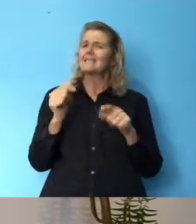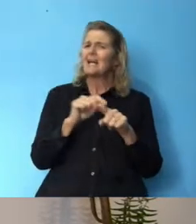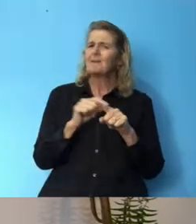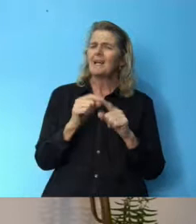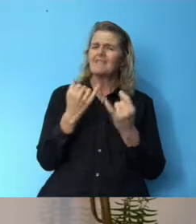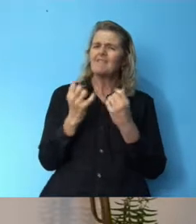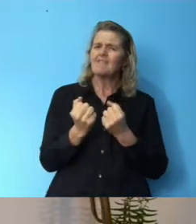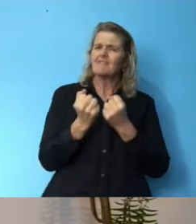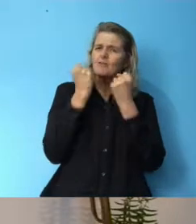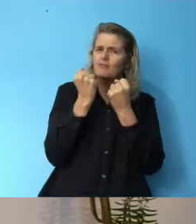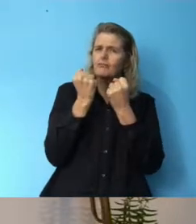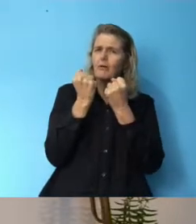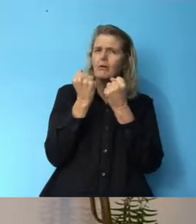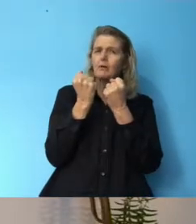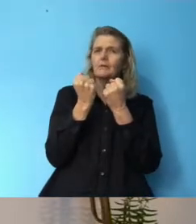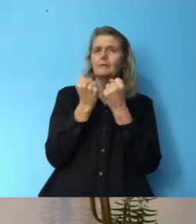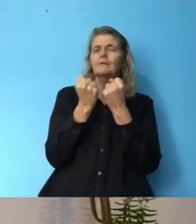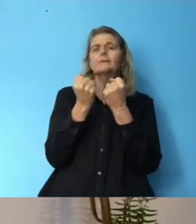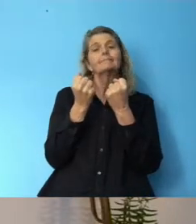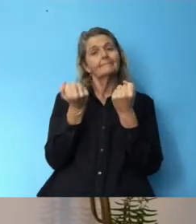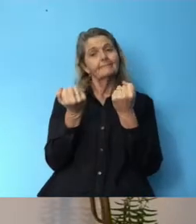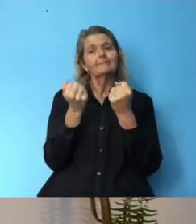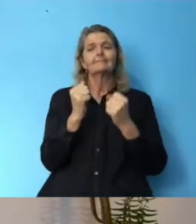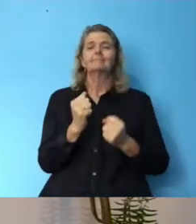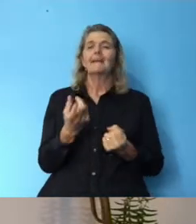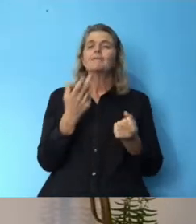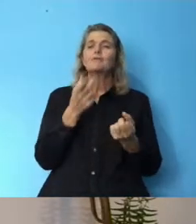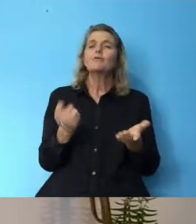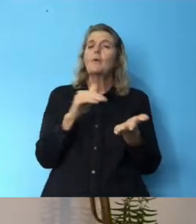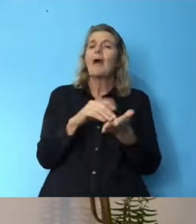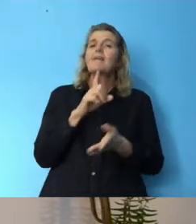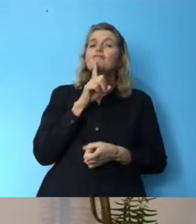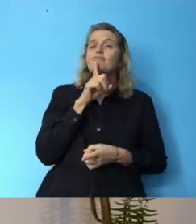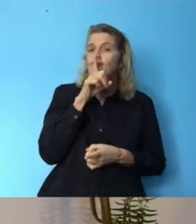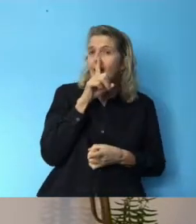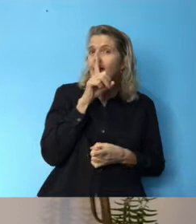than others. But if you put a little bit of your red